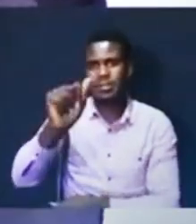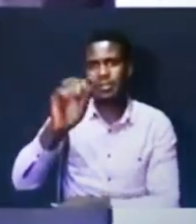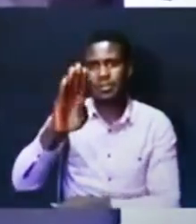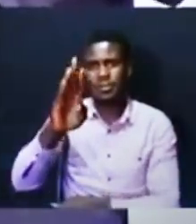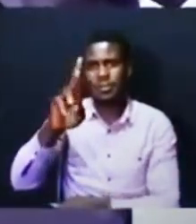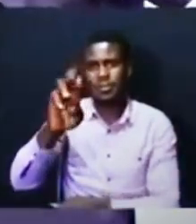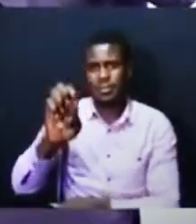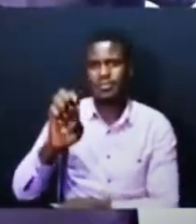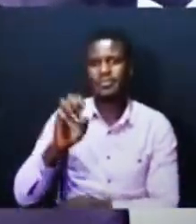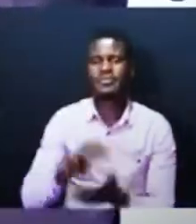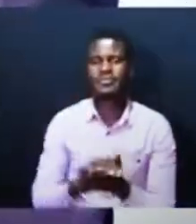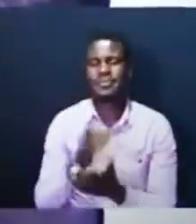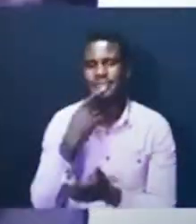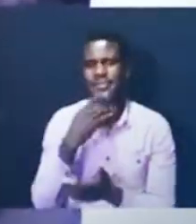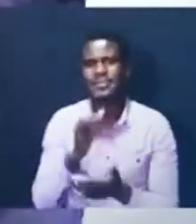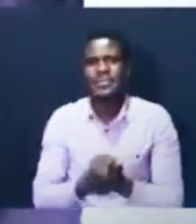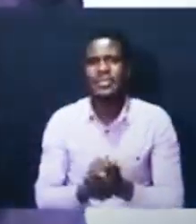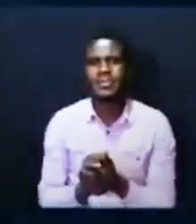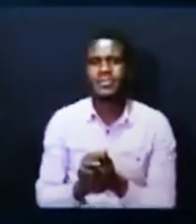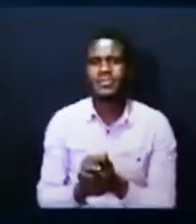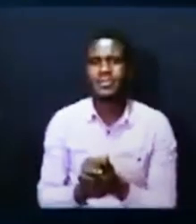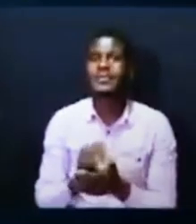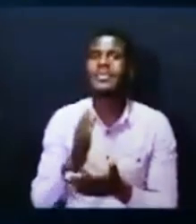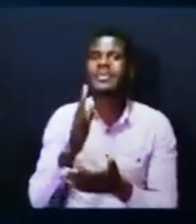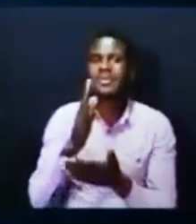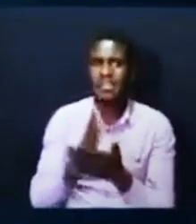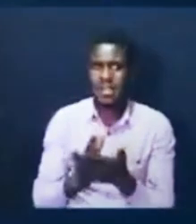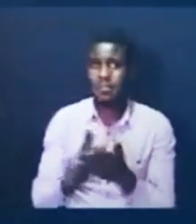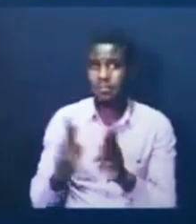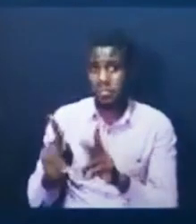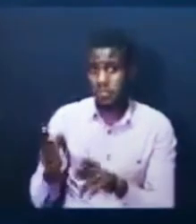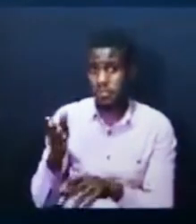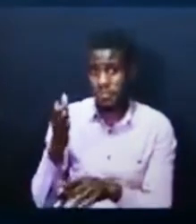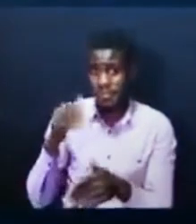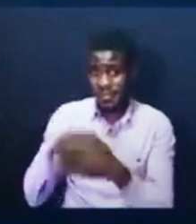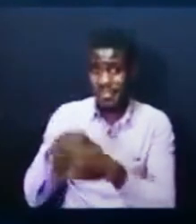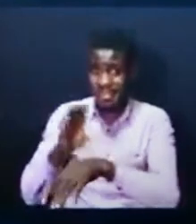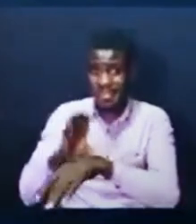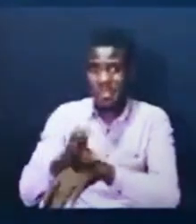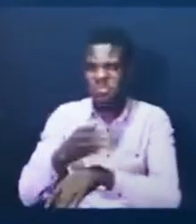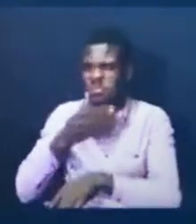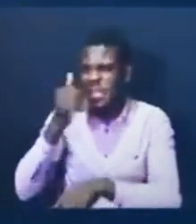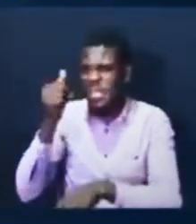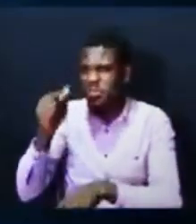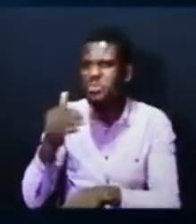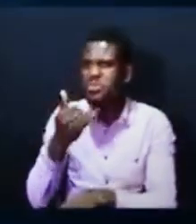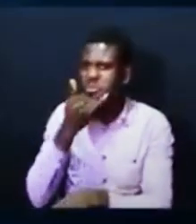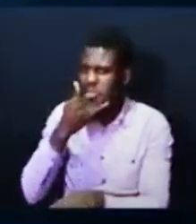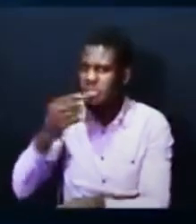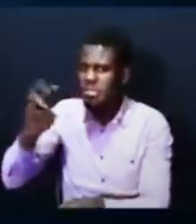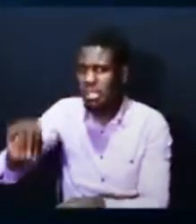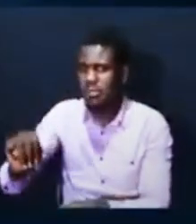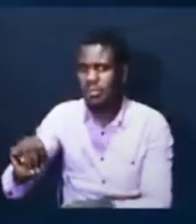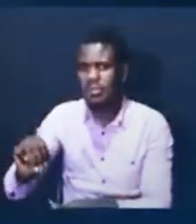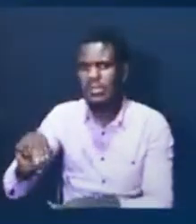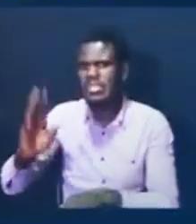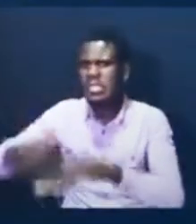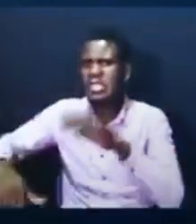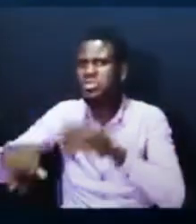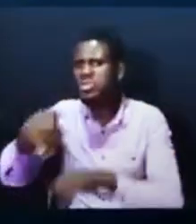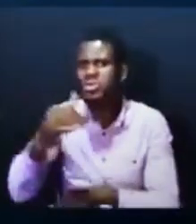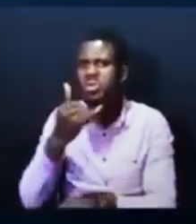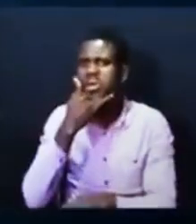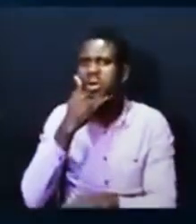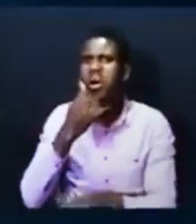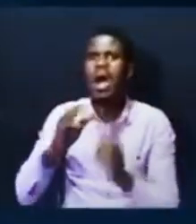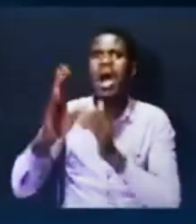enie. There are some people you better offend God than to offend them. Se nipa bi owa odibe ye nyankopon bone